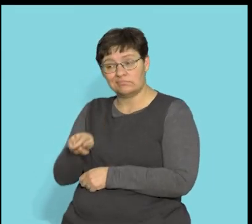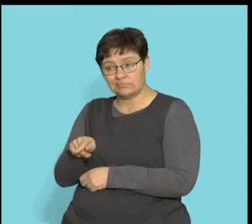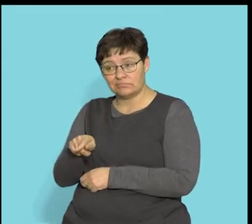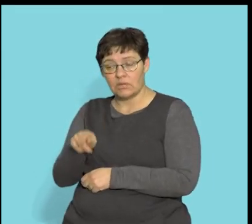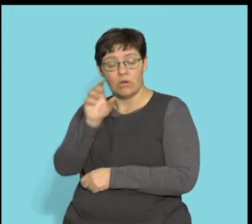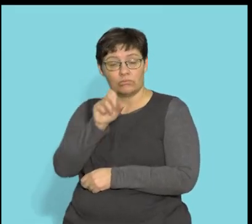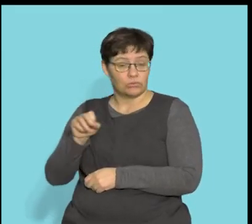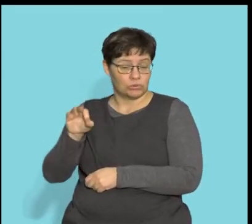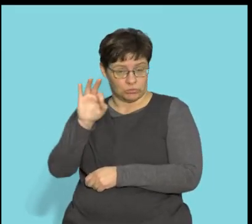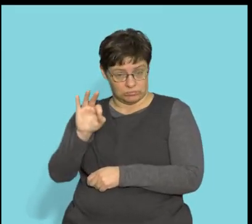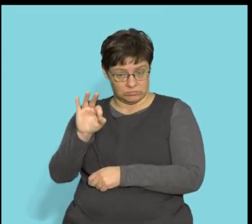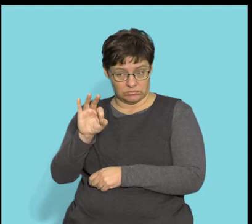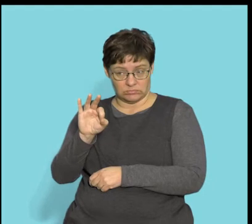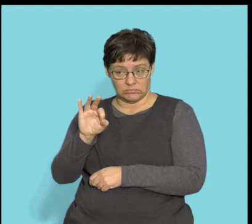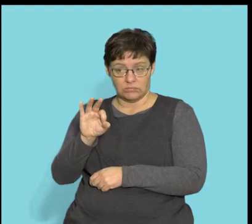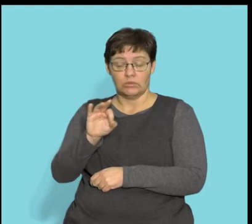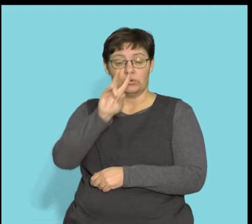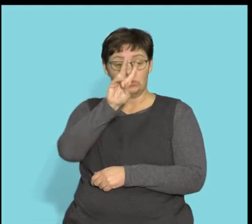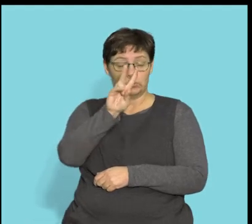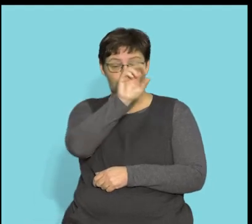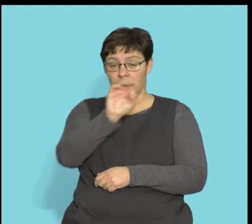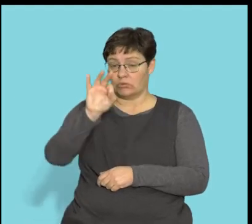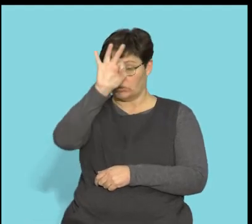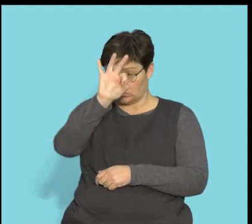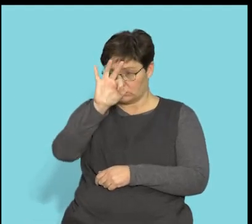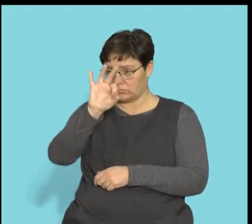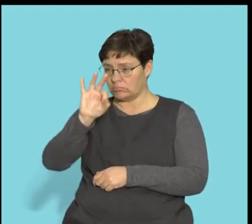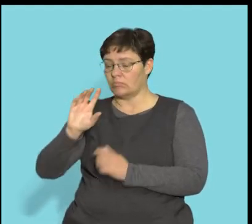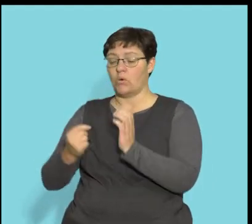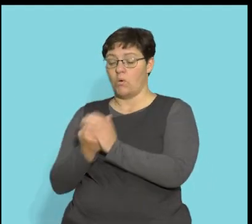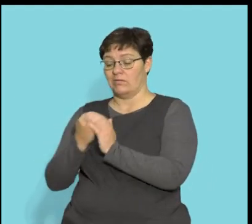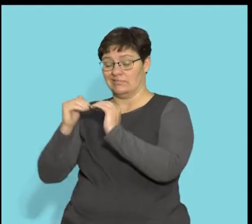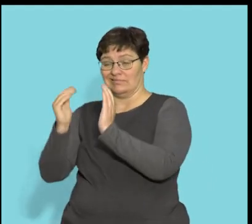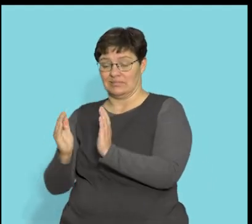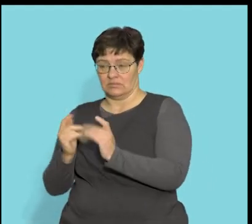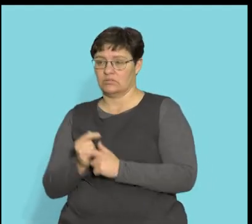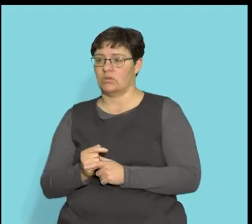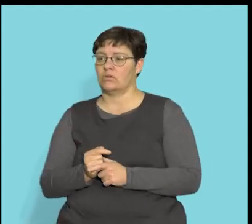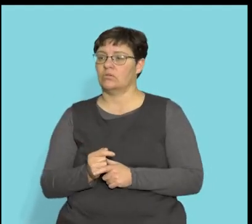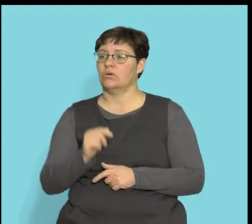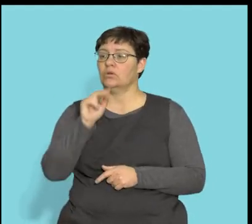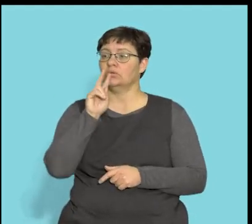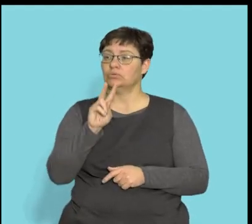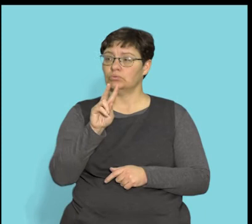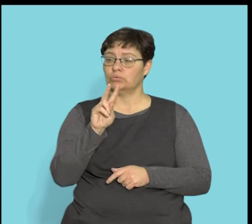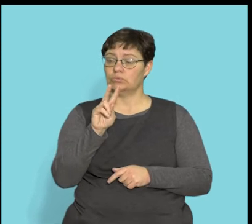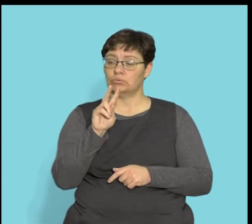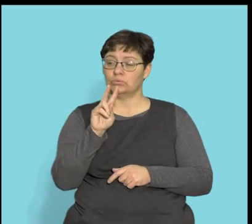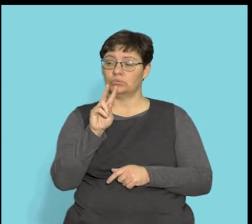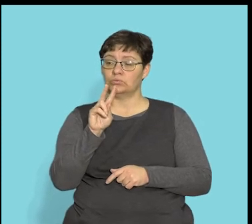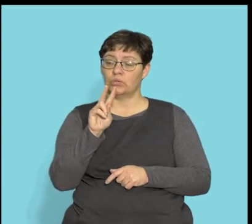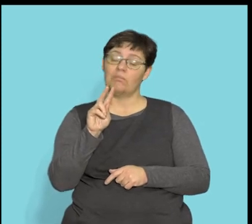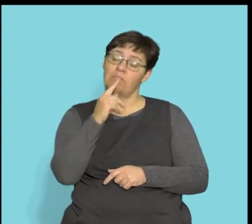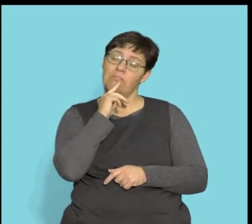factor cubed multiplied by the original volume is the new volume. So 2 cubed is 8. So we're